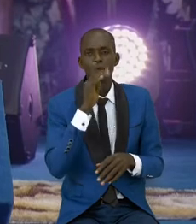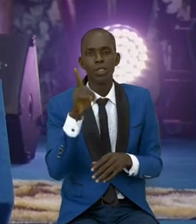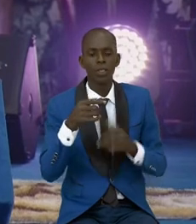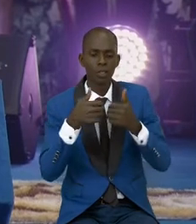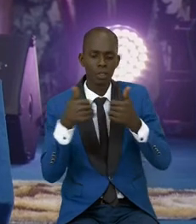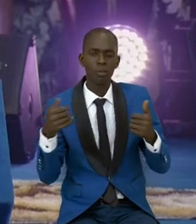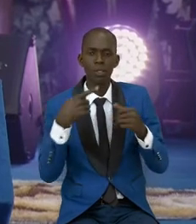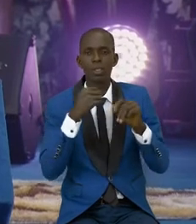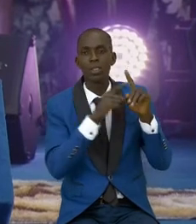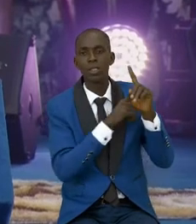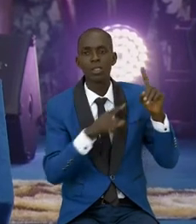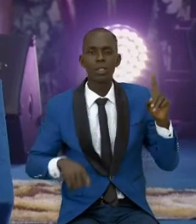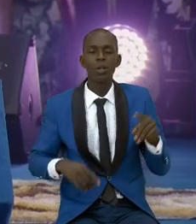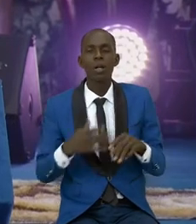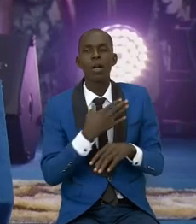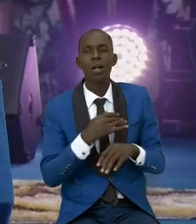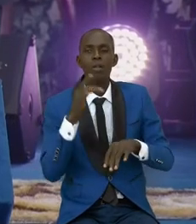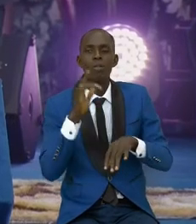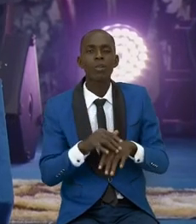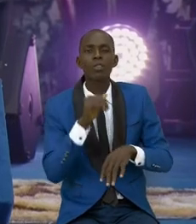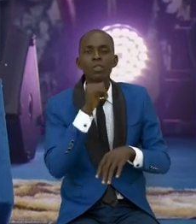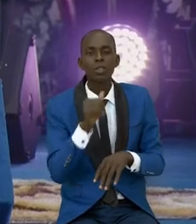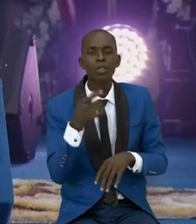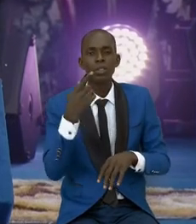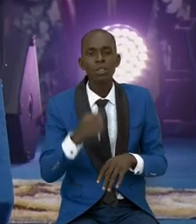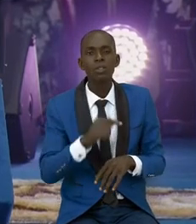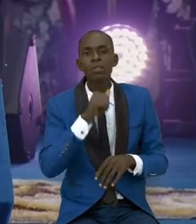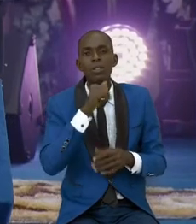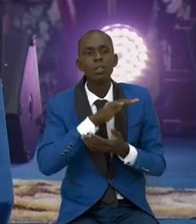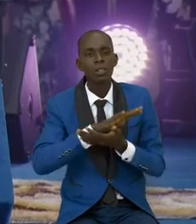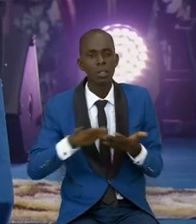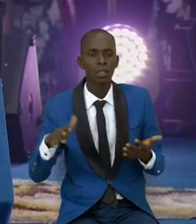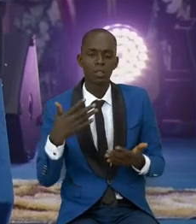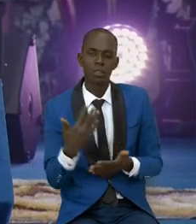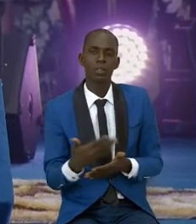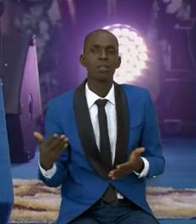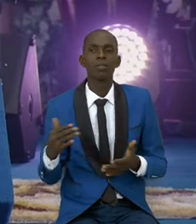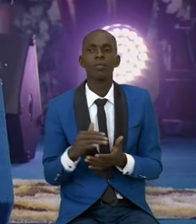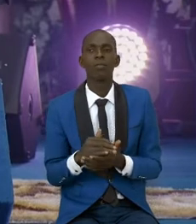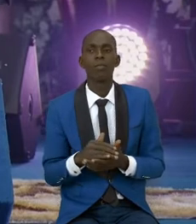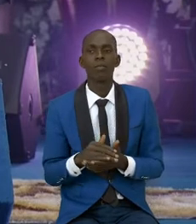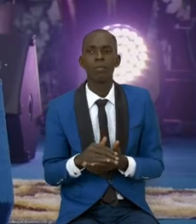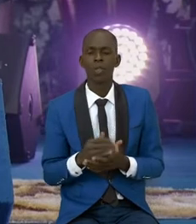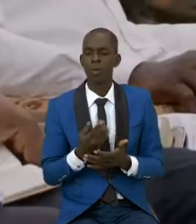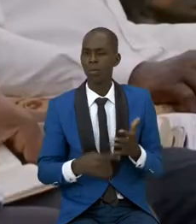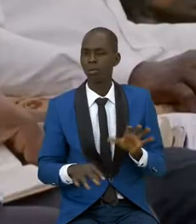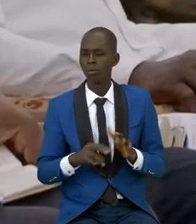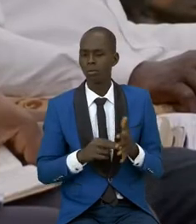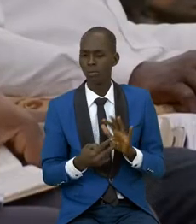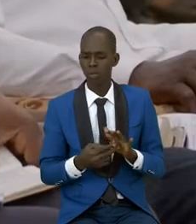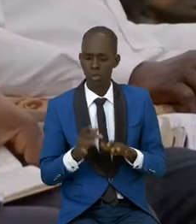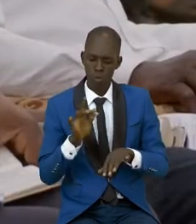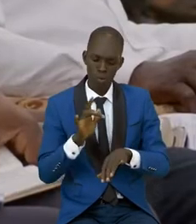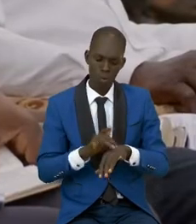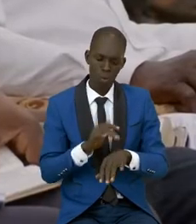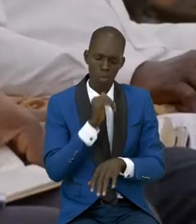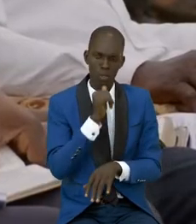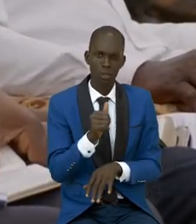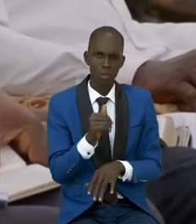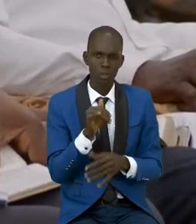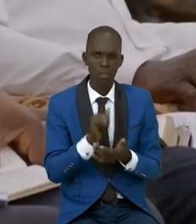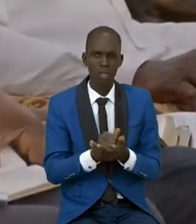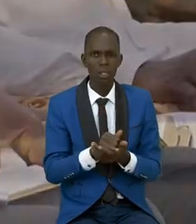Lord, and touch not the unclean thing. What does that mean? Touch not that